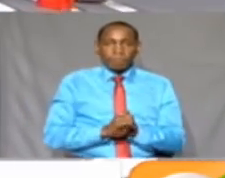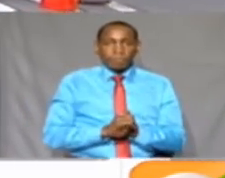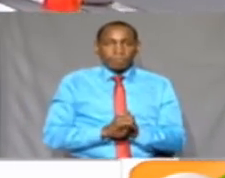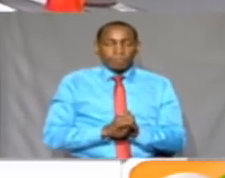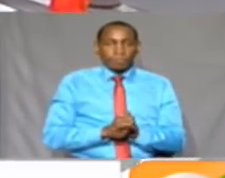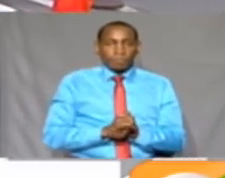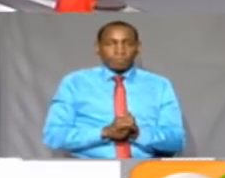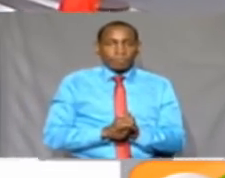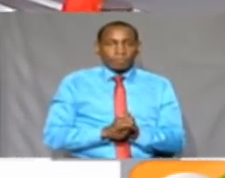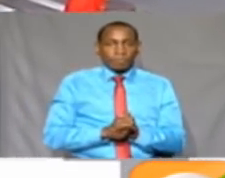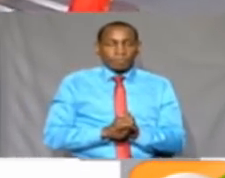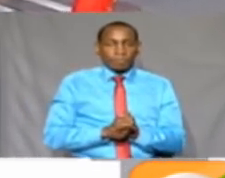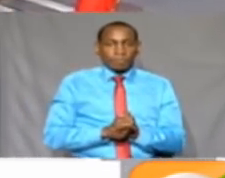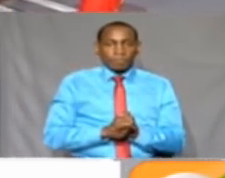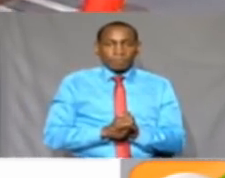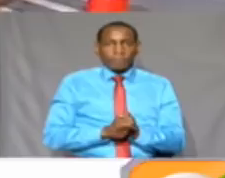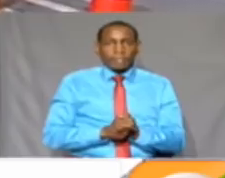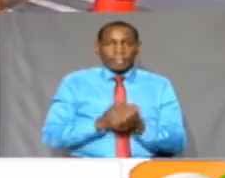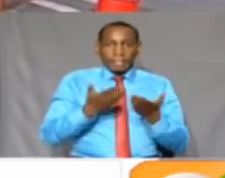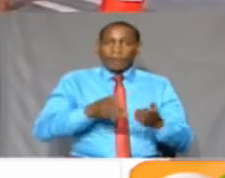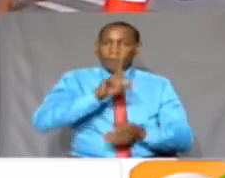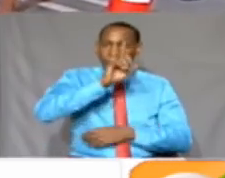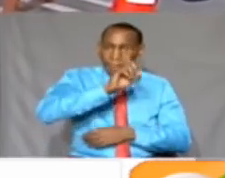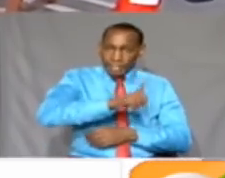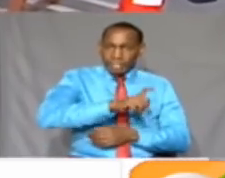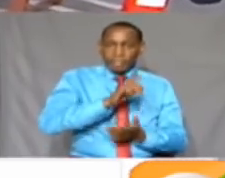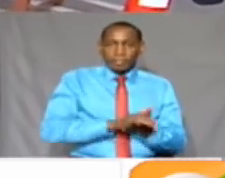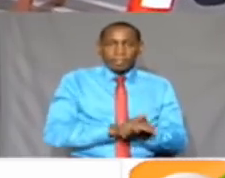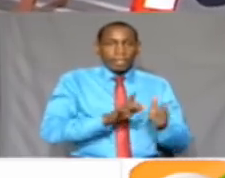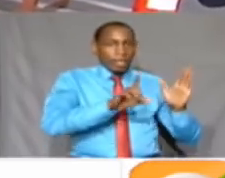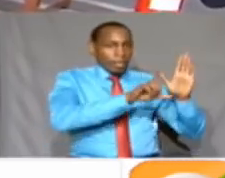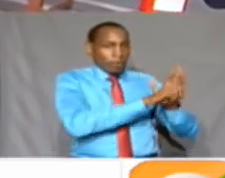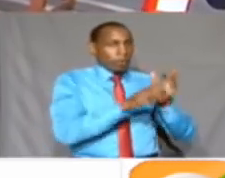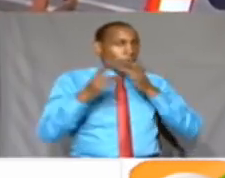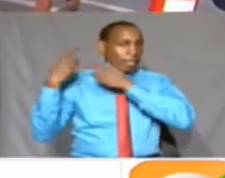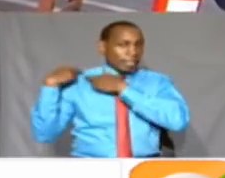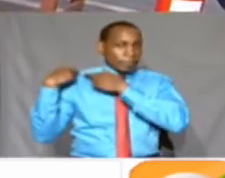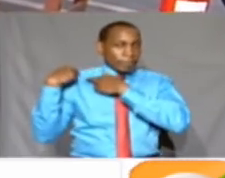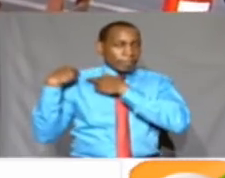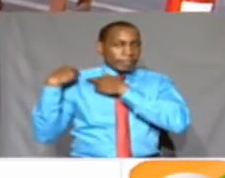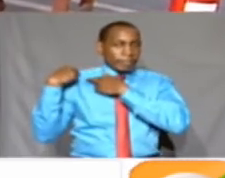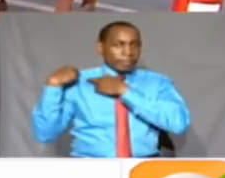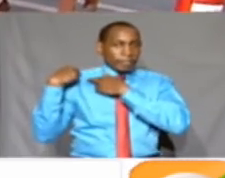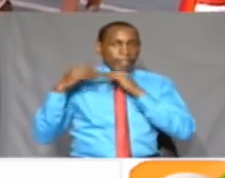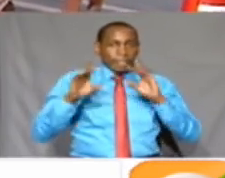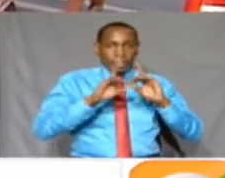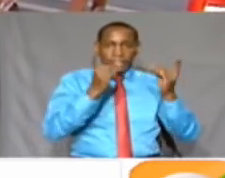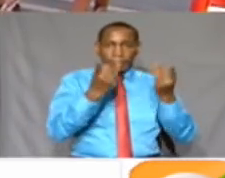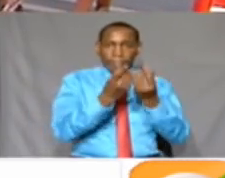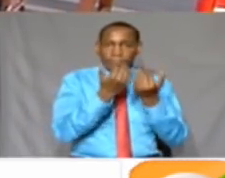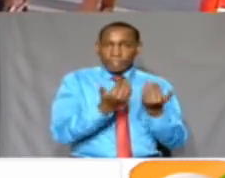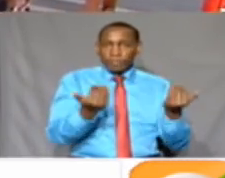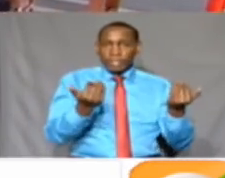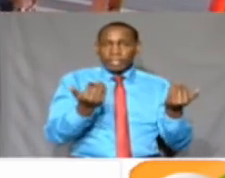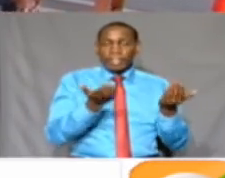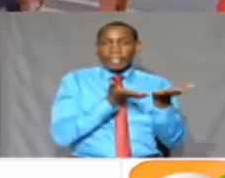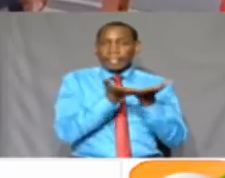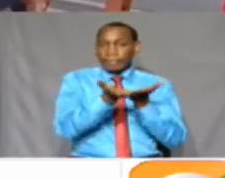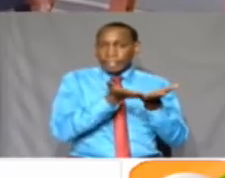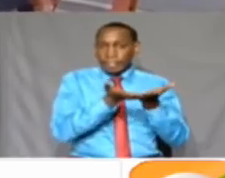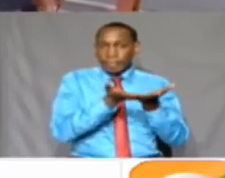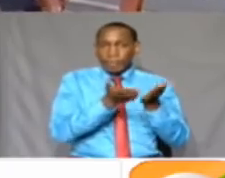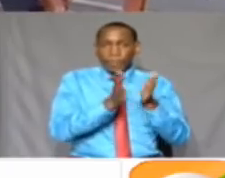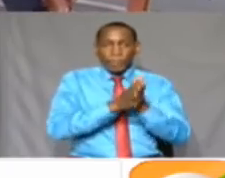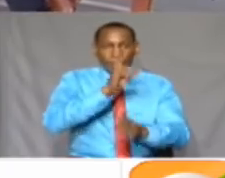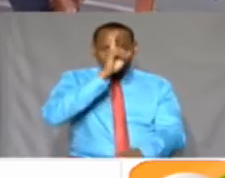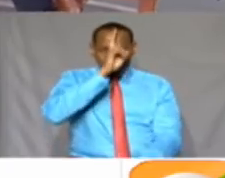about we should. No. It is actually a legal obligation of the Department of Children's Services and